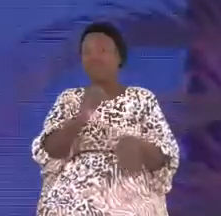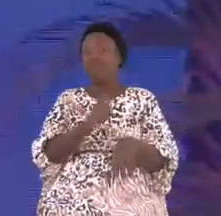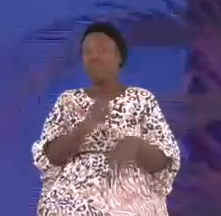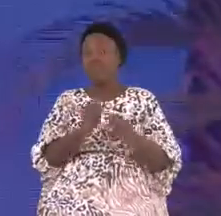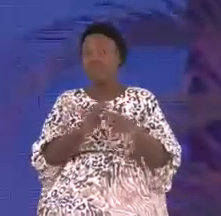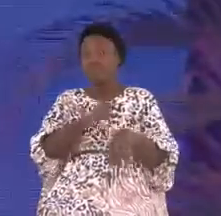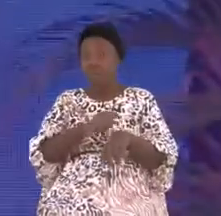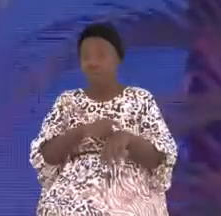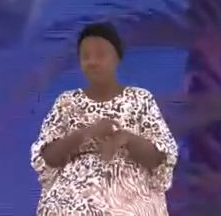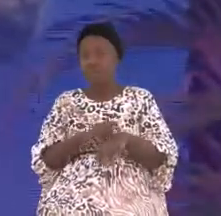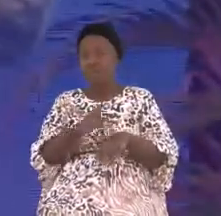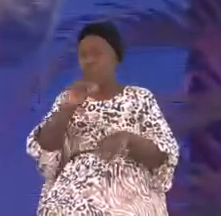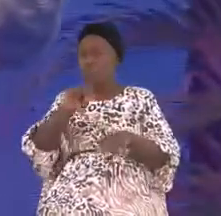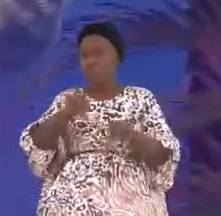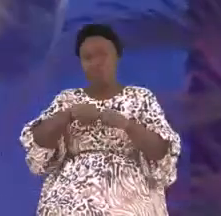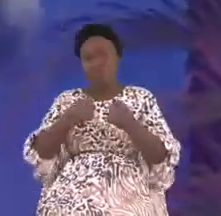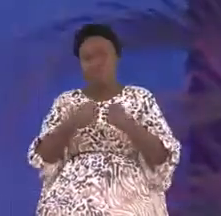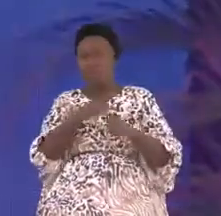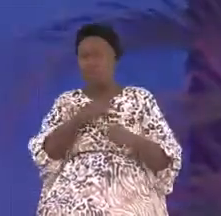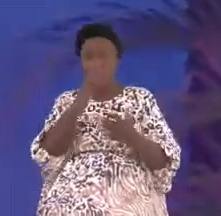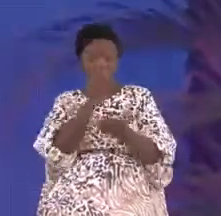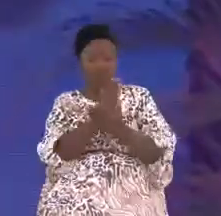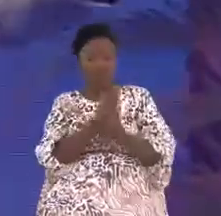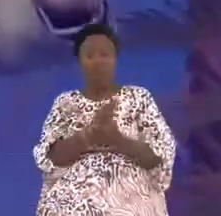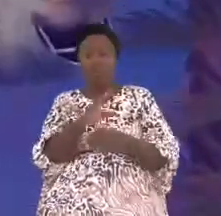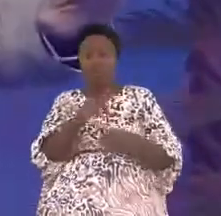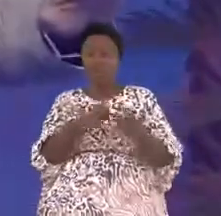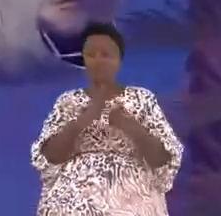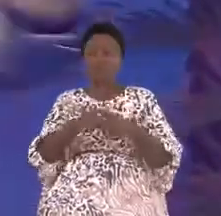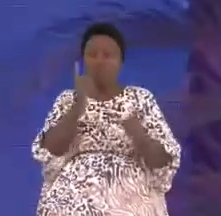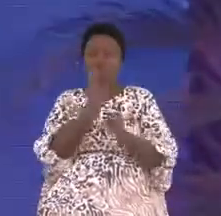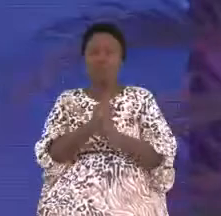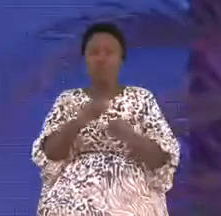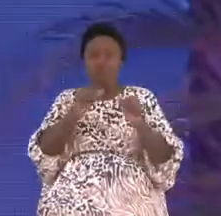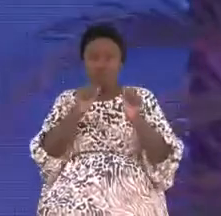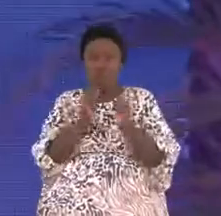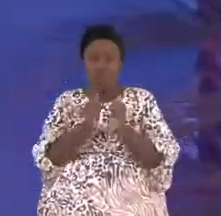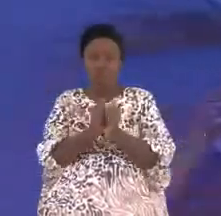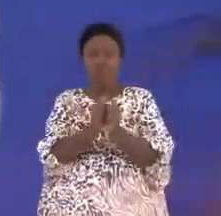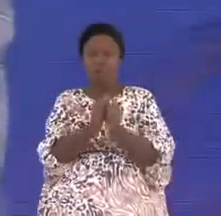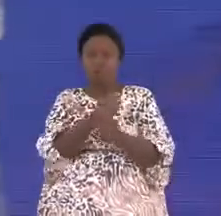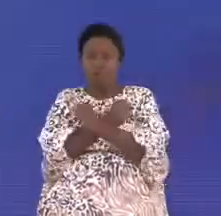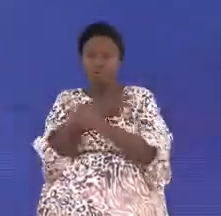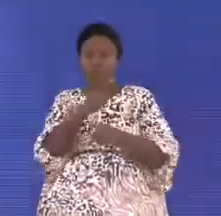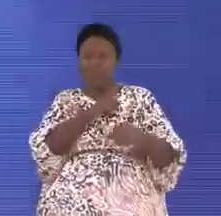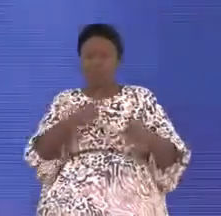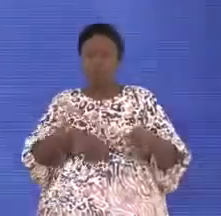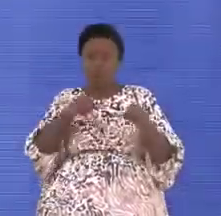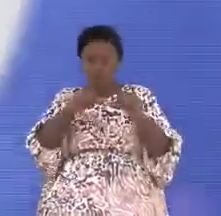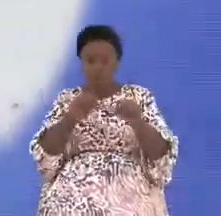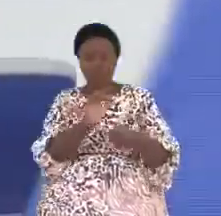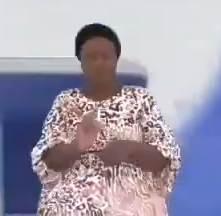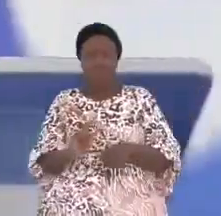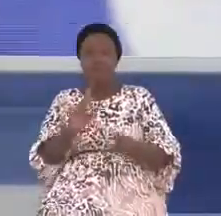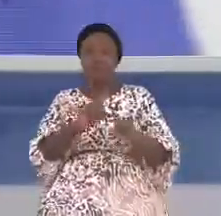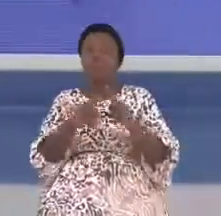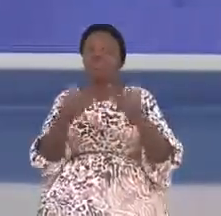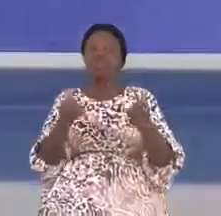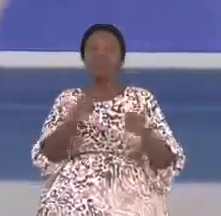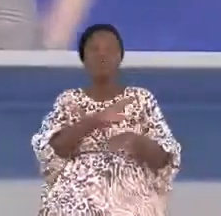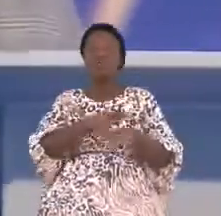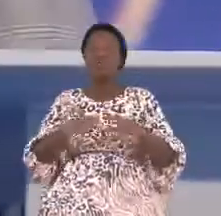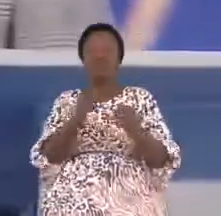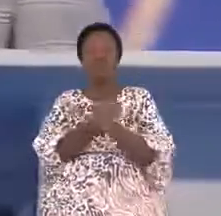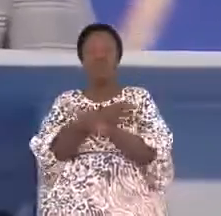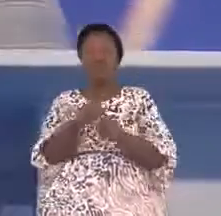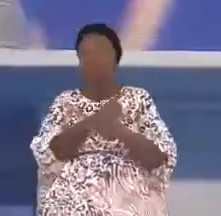interruption you love the lord uniformly but now they didn't love the lord they broke